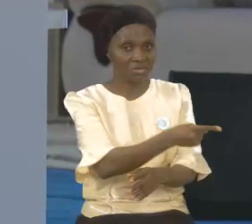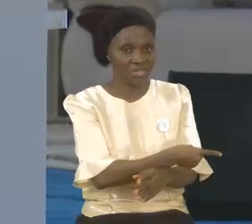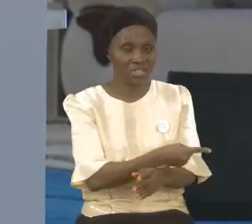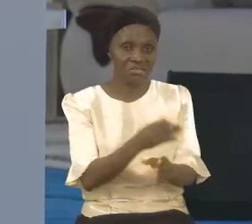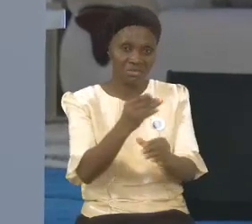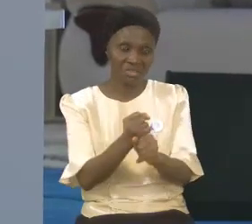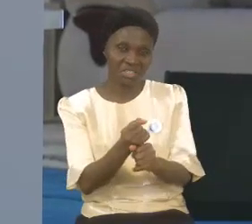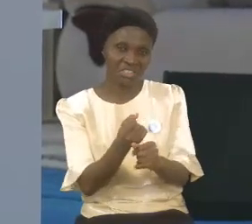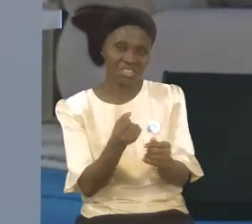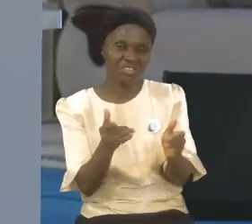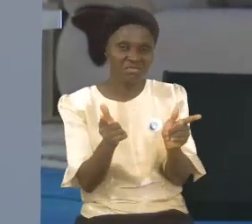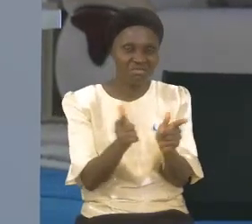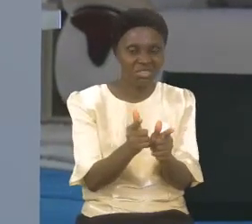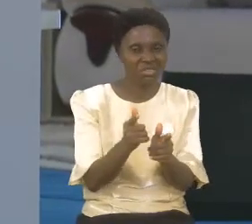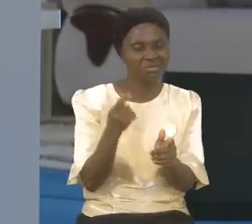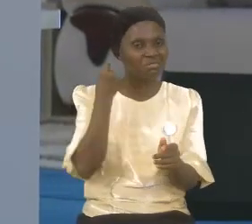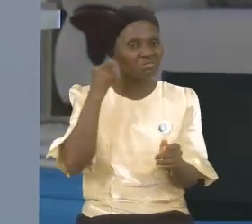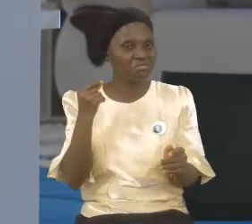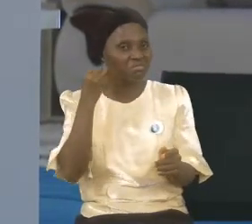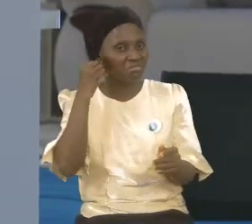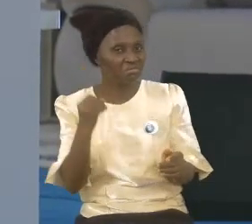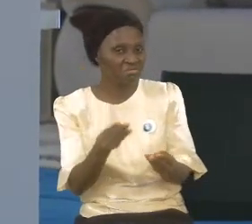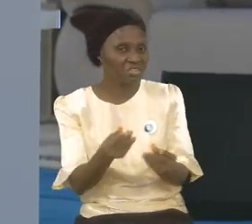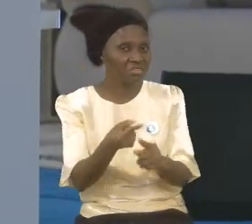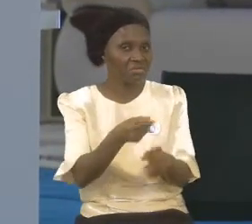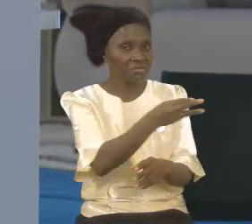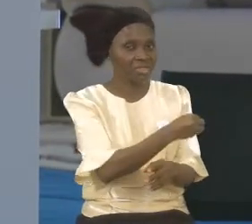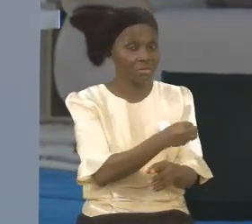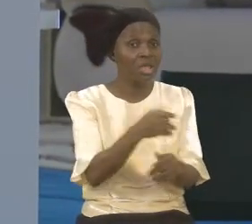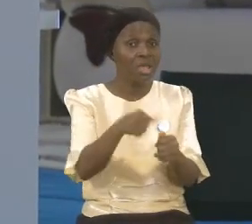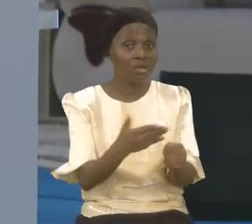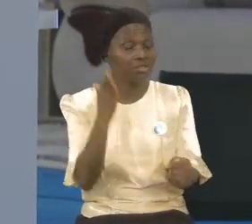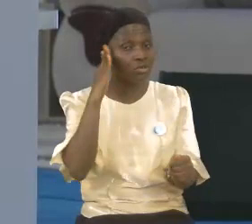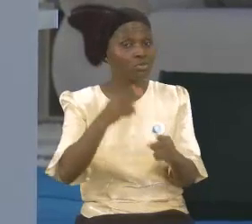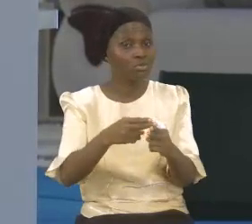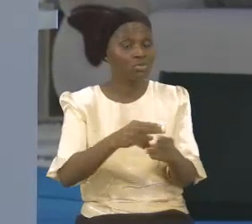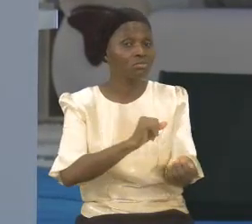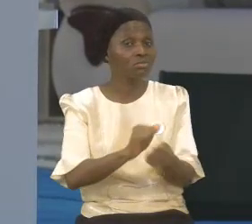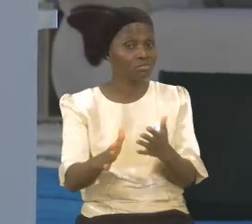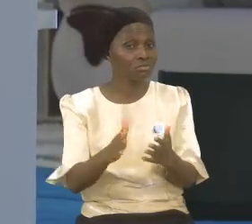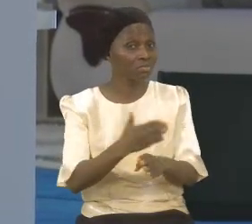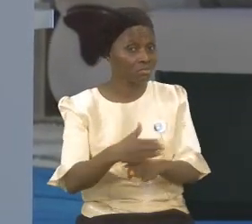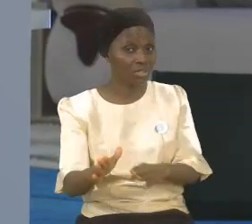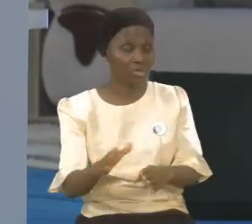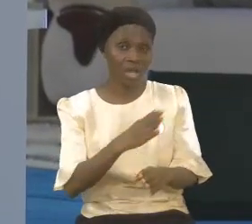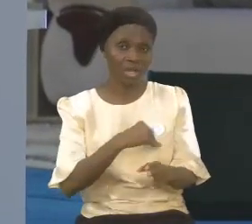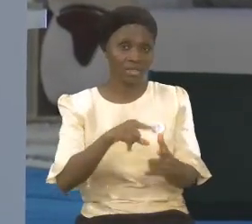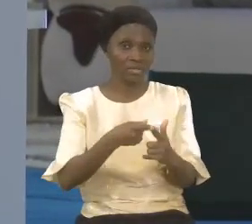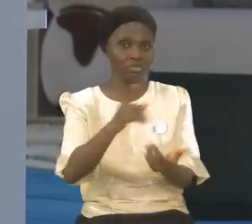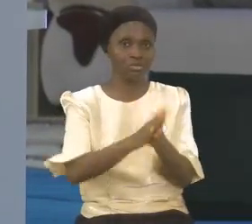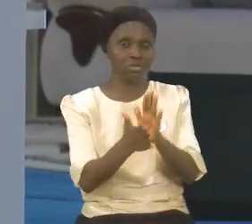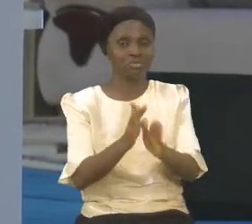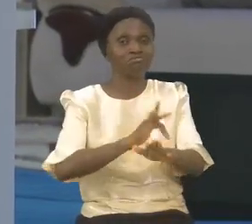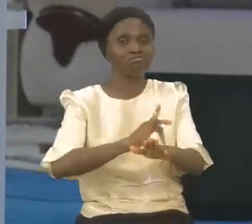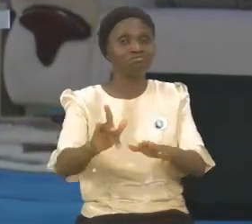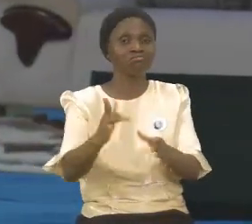little clay there, but everything will soon vanish away, and then you are empty-handed, and forever and ever you're on the other side